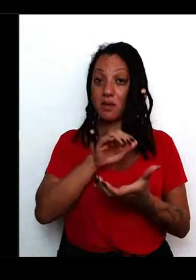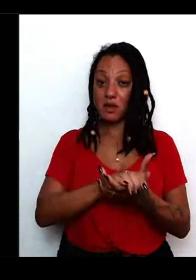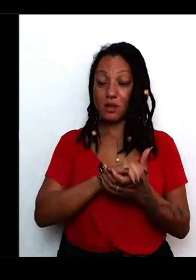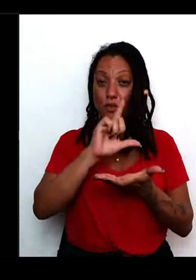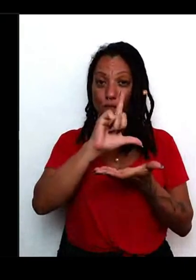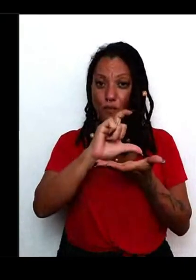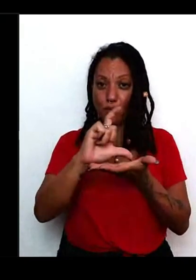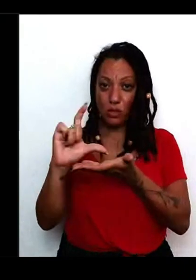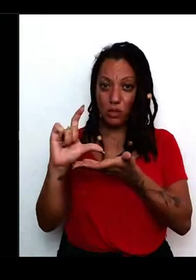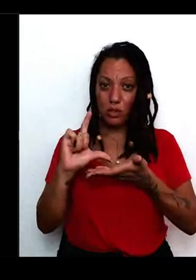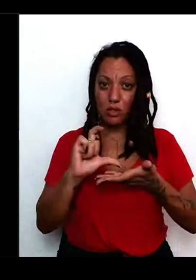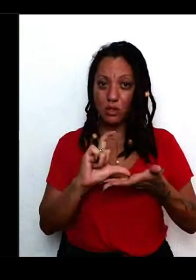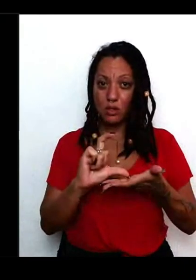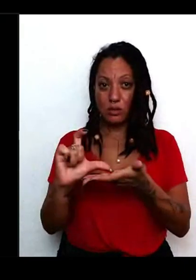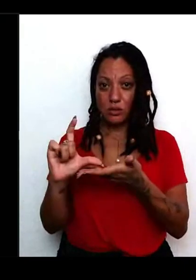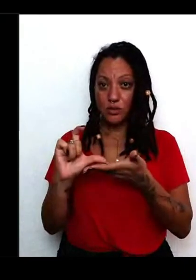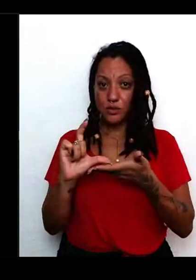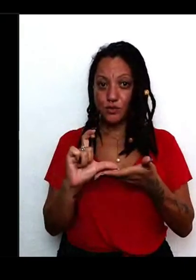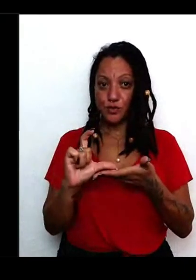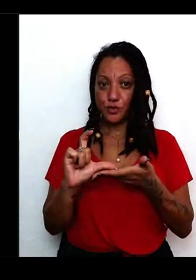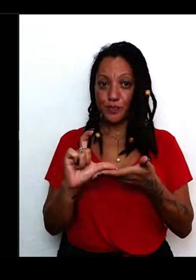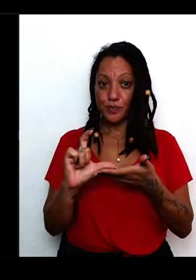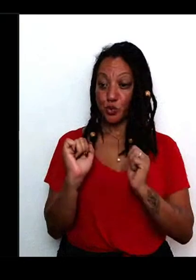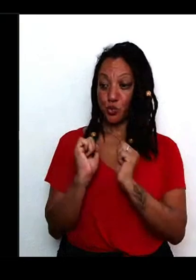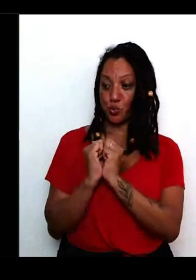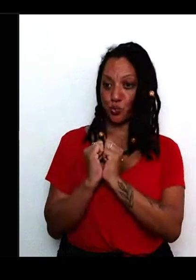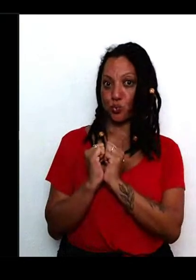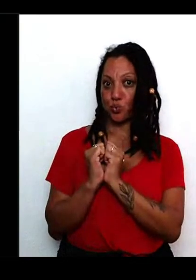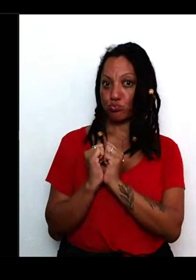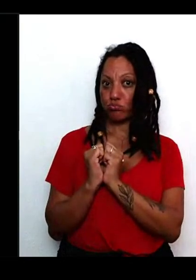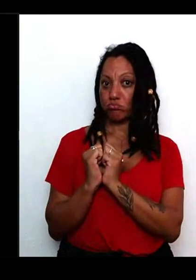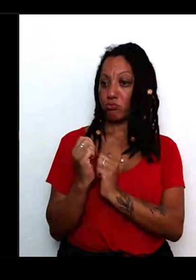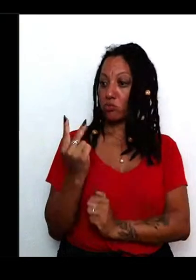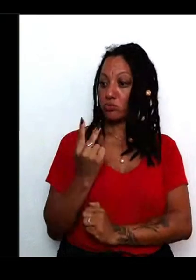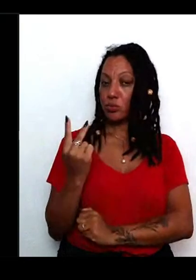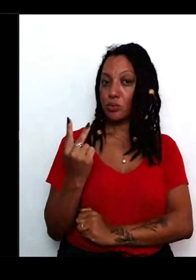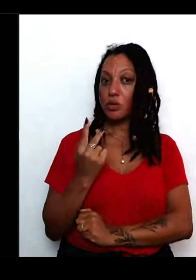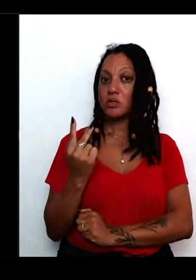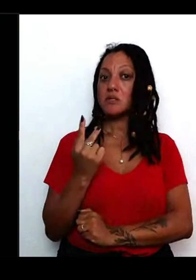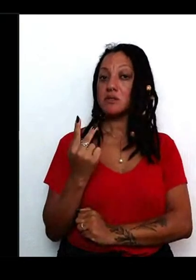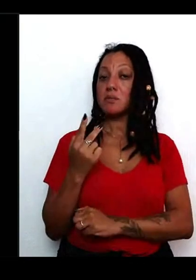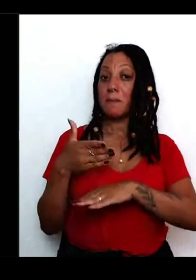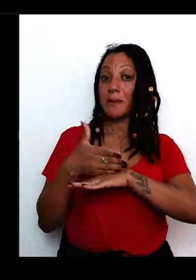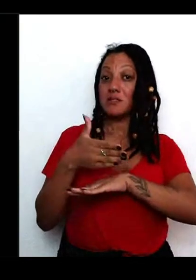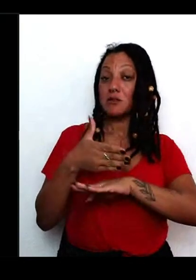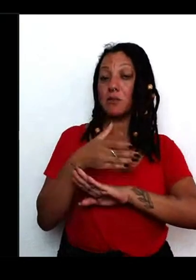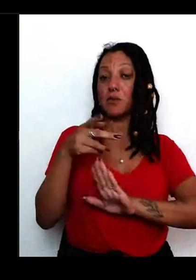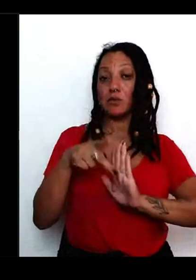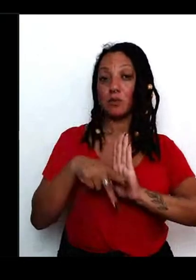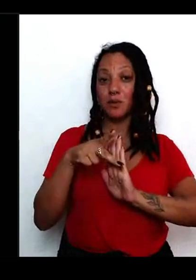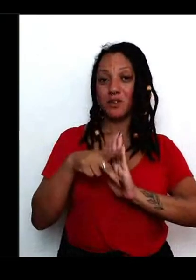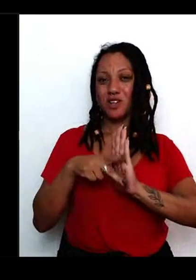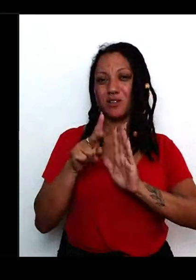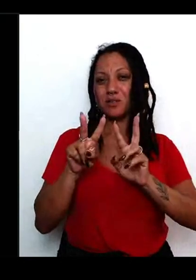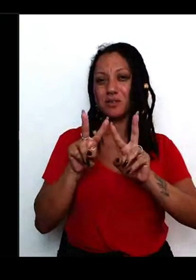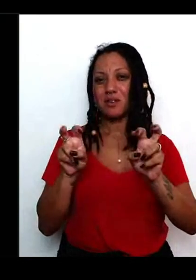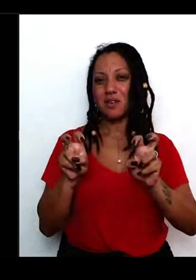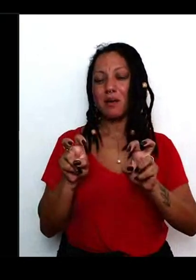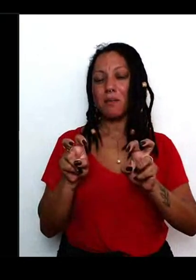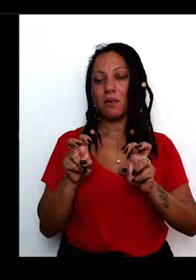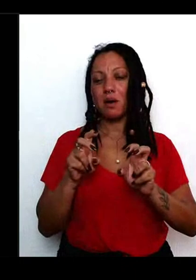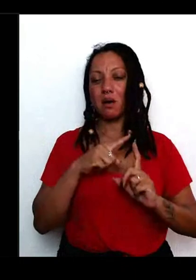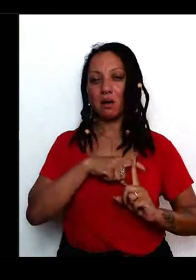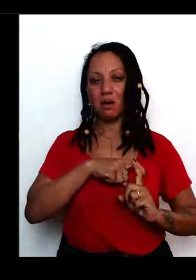and I were deeply engaged in a project about the Holocaust there was one work called four questions